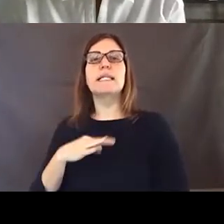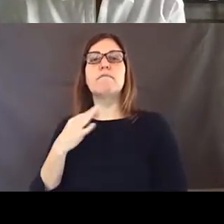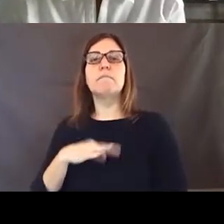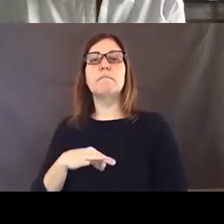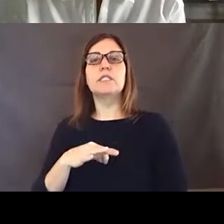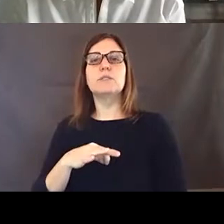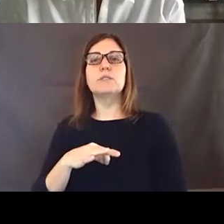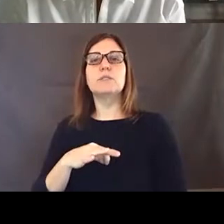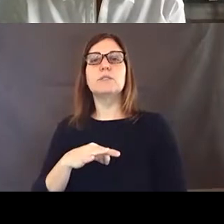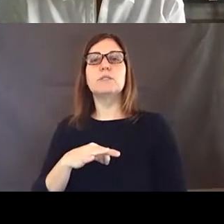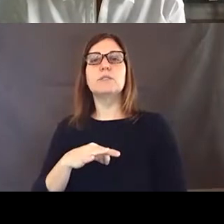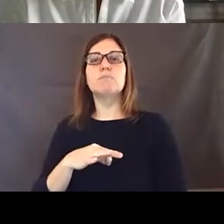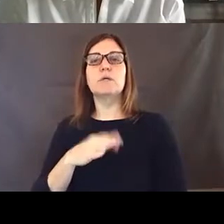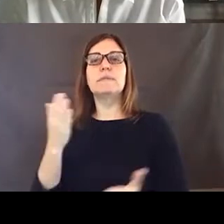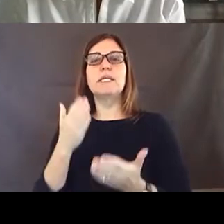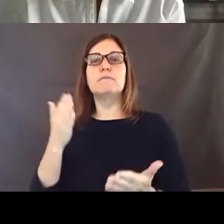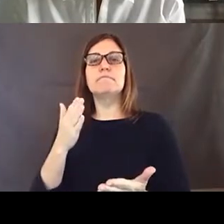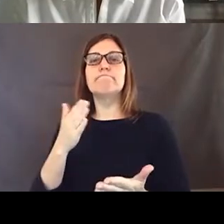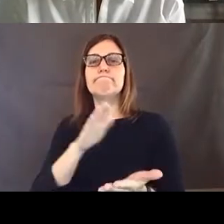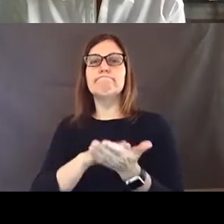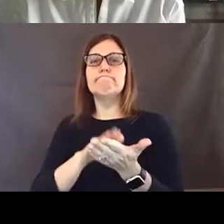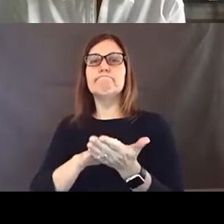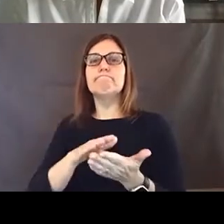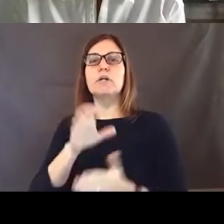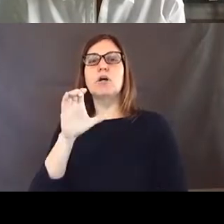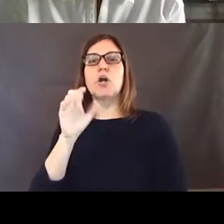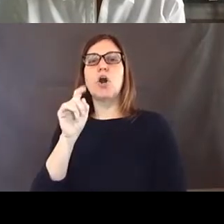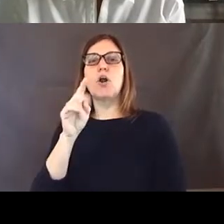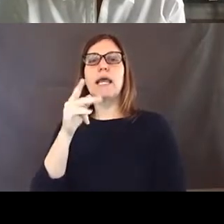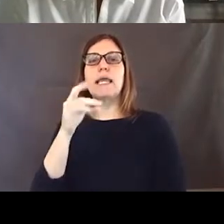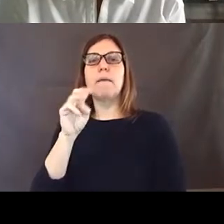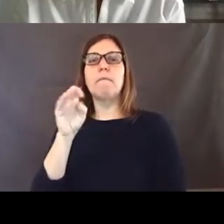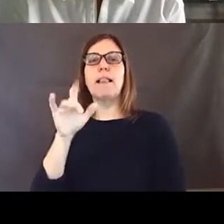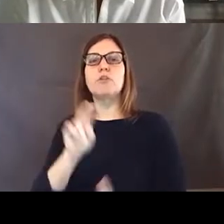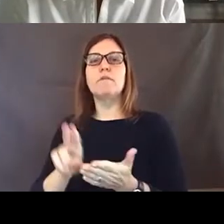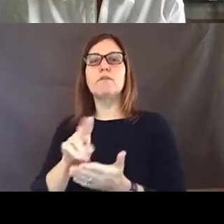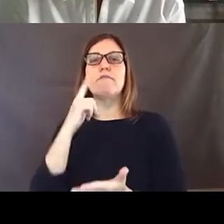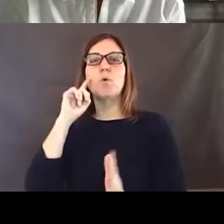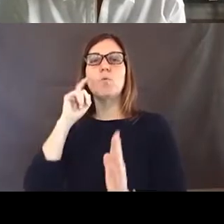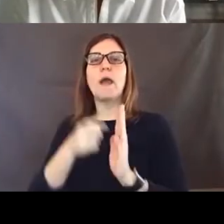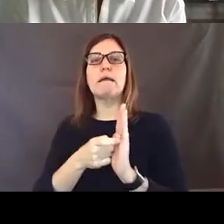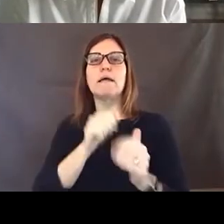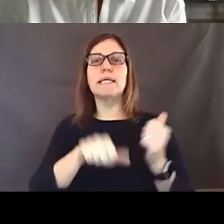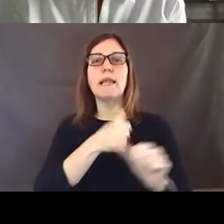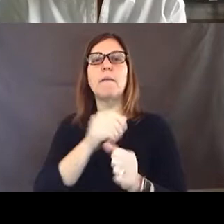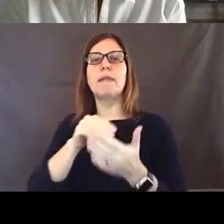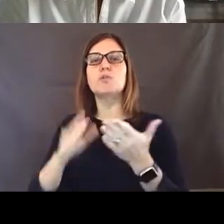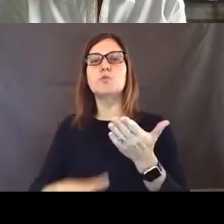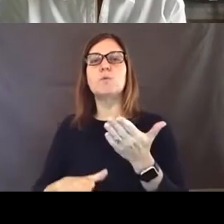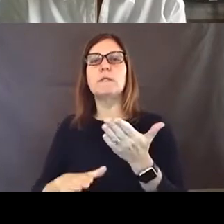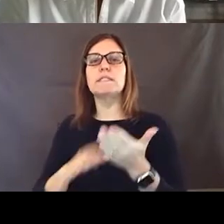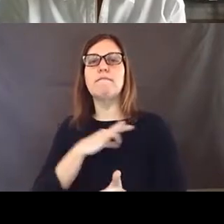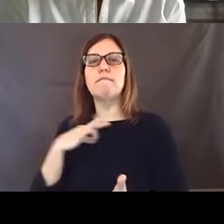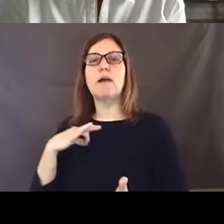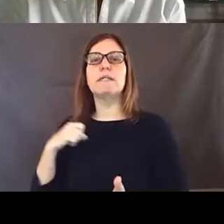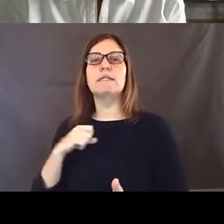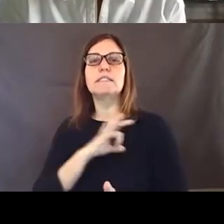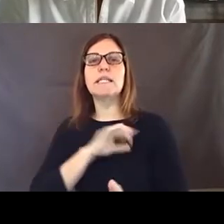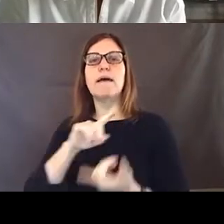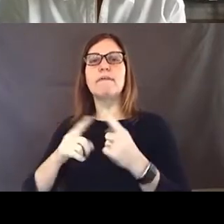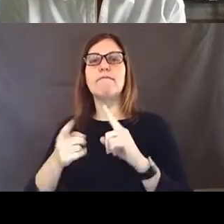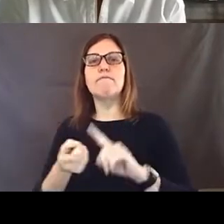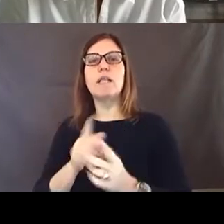hereby commend Carnegie Mellon University for recognizing the alumni, students, faculty, staff and friends who have become their